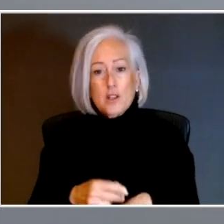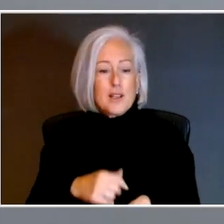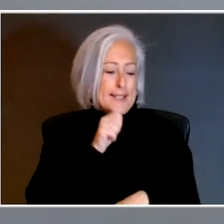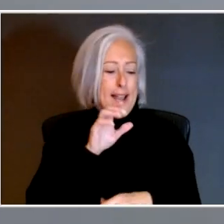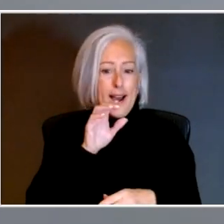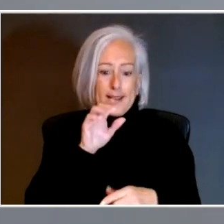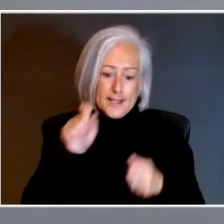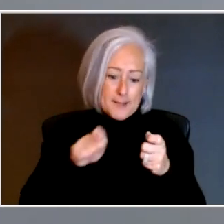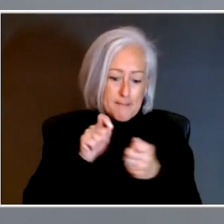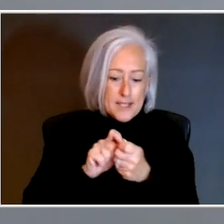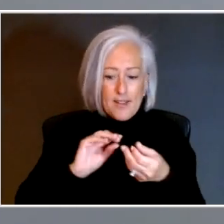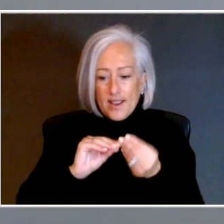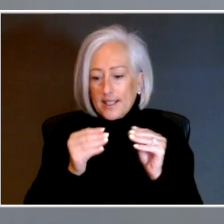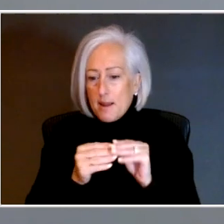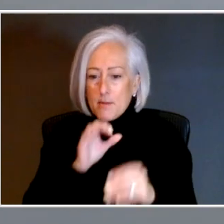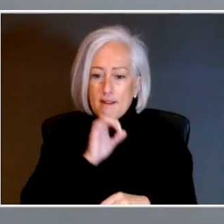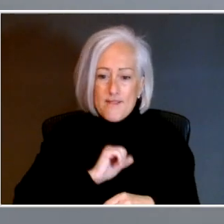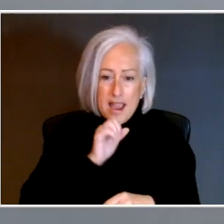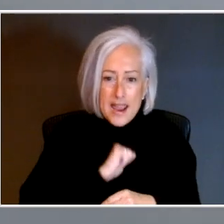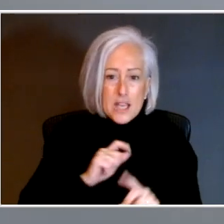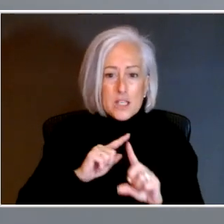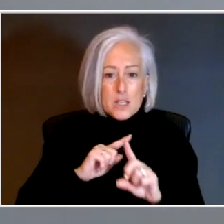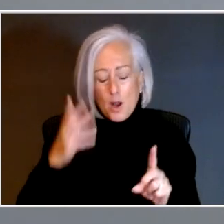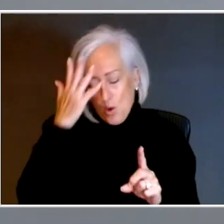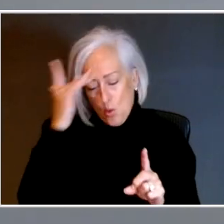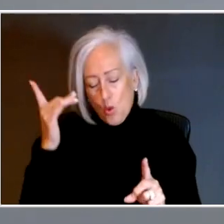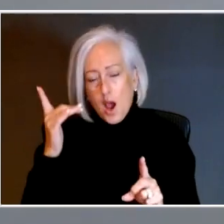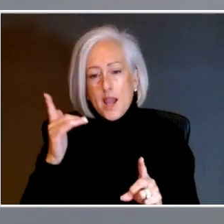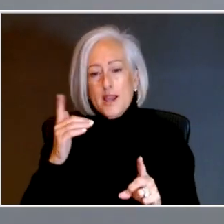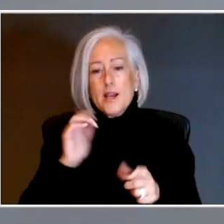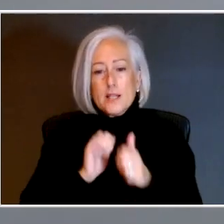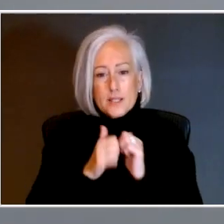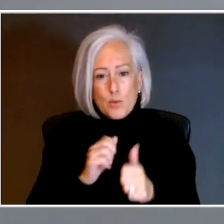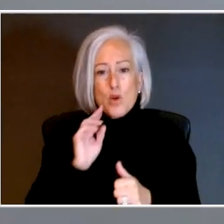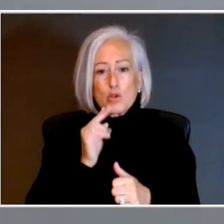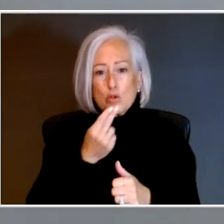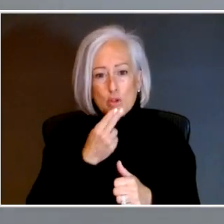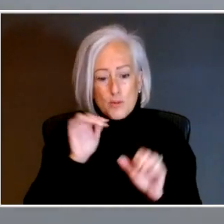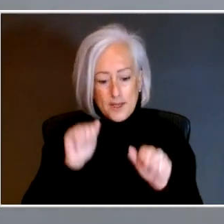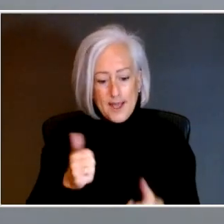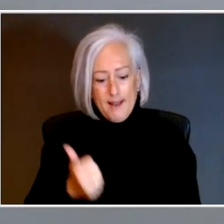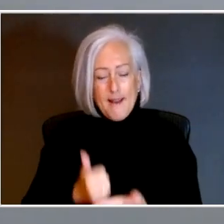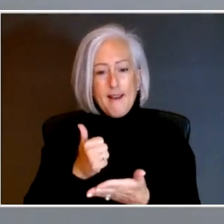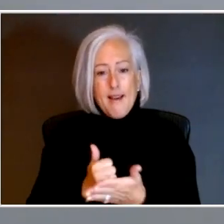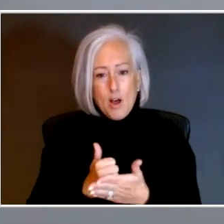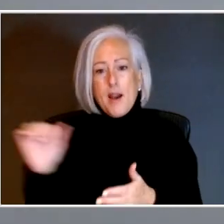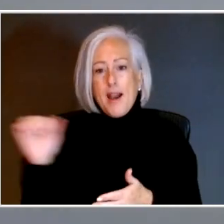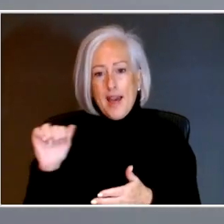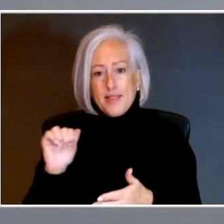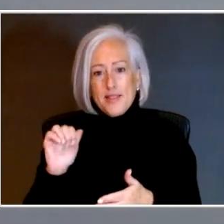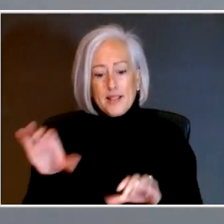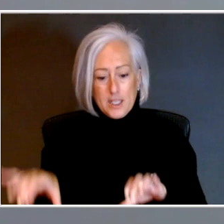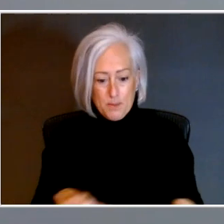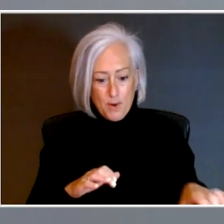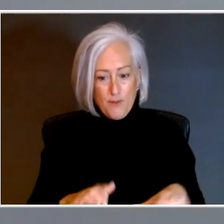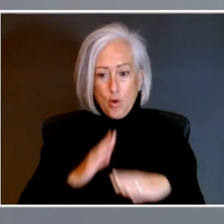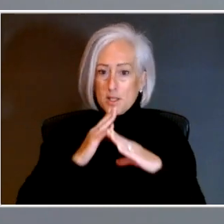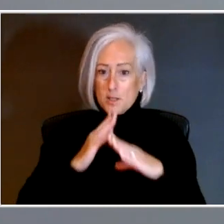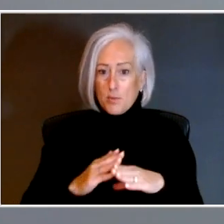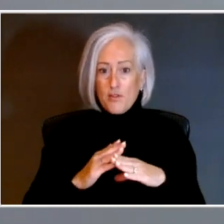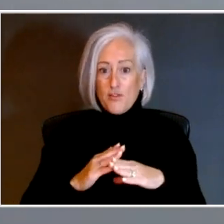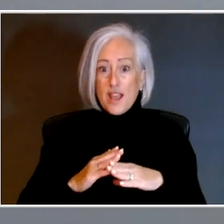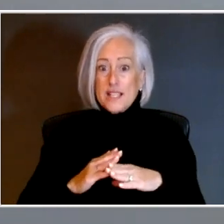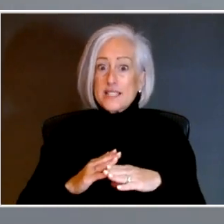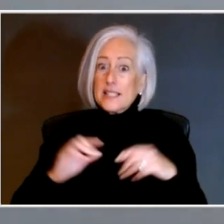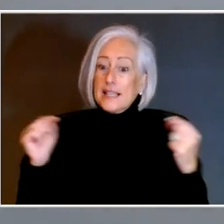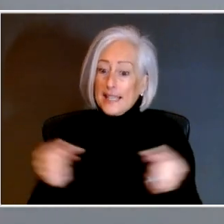but understanding why sports nutrition can help elevate athletic performance and also prevent injury, and sort of understanding what that